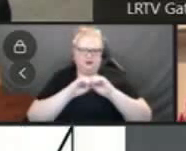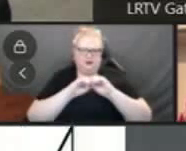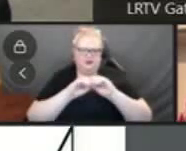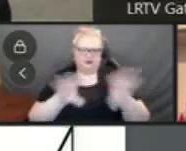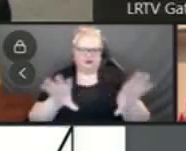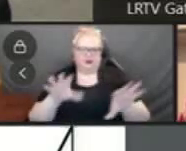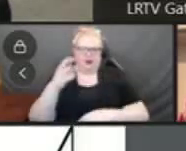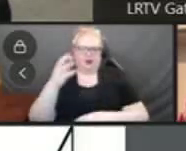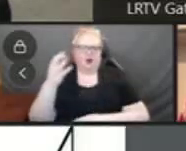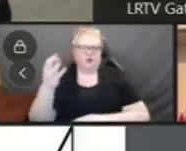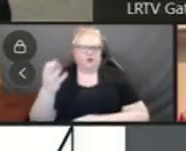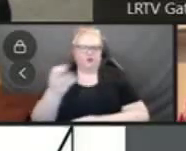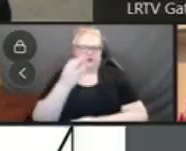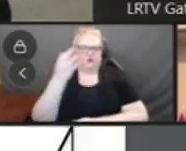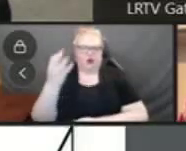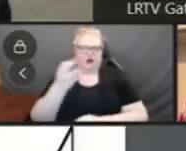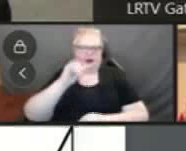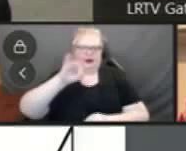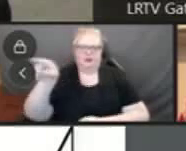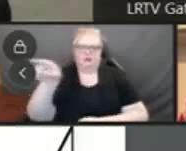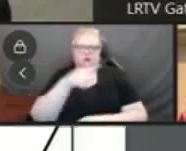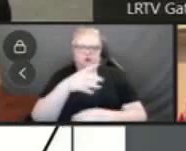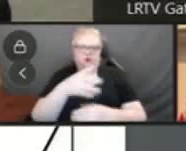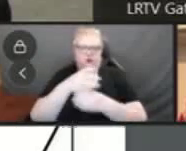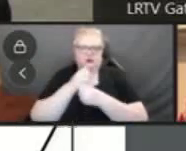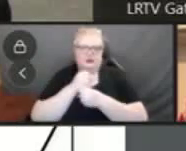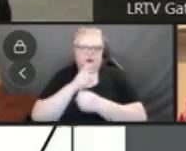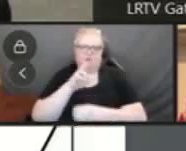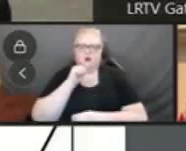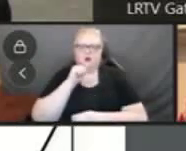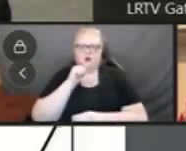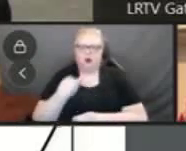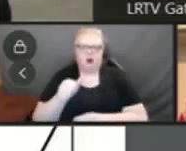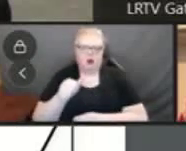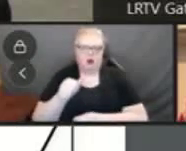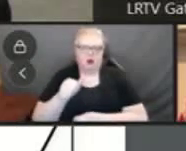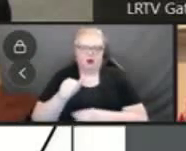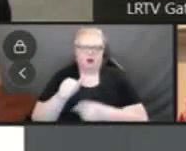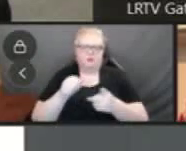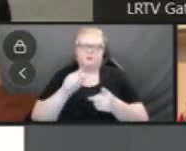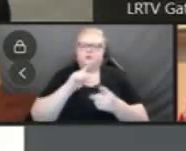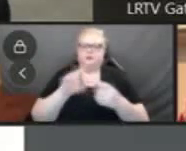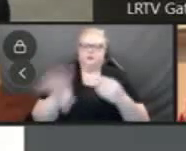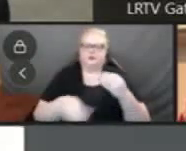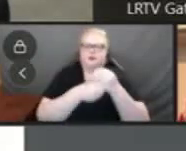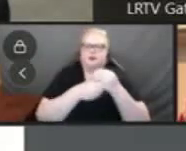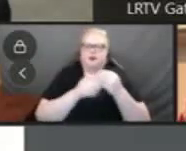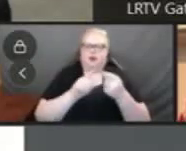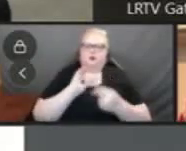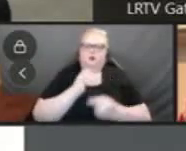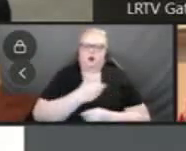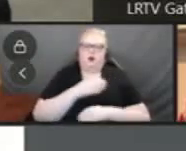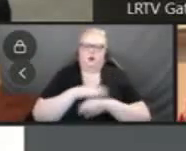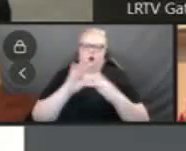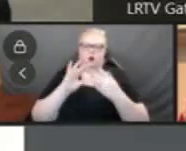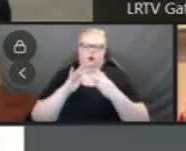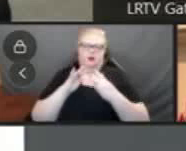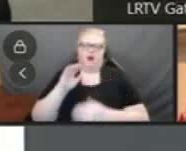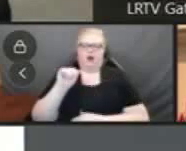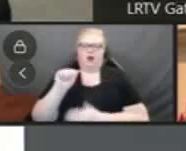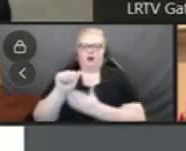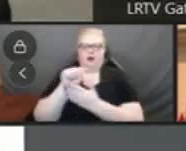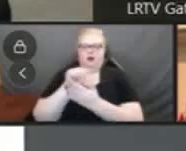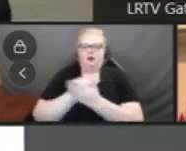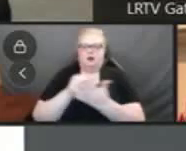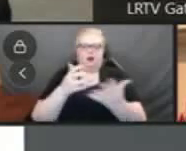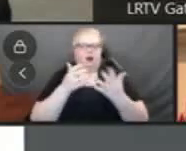and I'm not sure if you received it or not, but. It's attached to our online agenda. Okay, I wanted the public to be